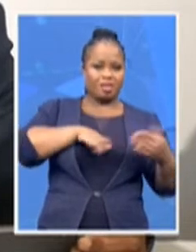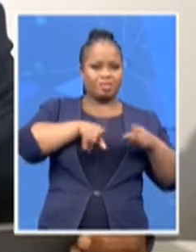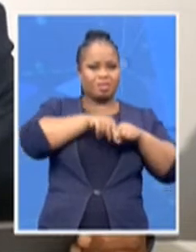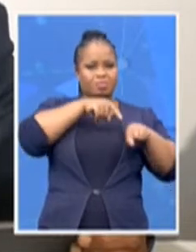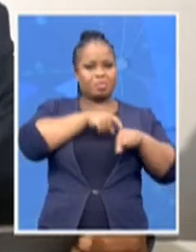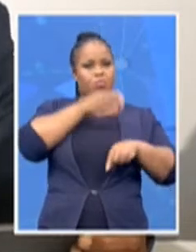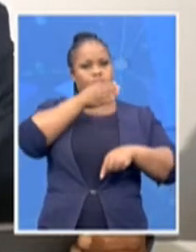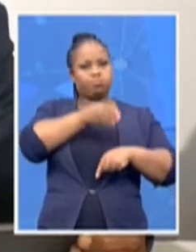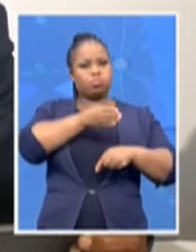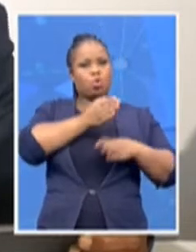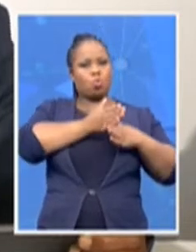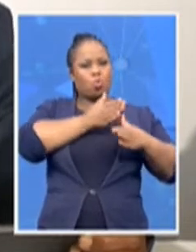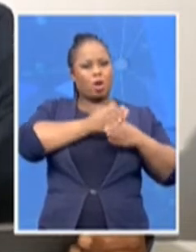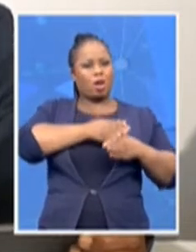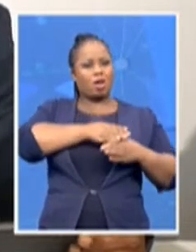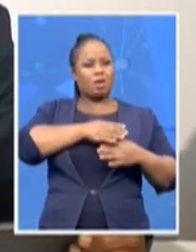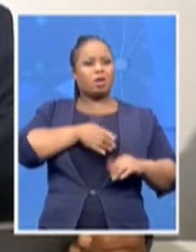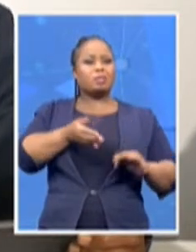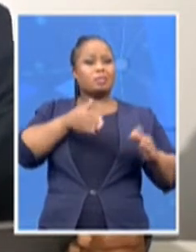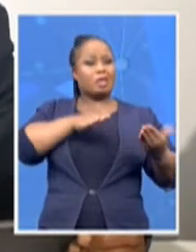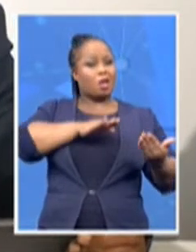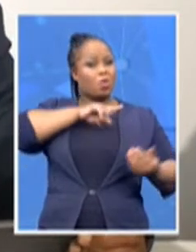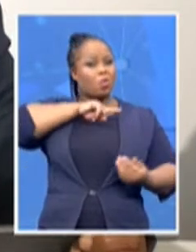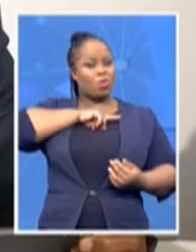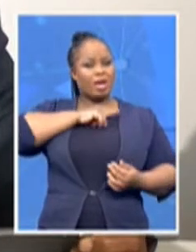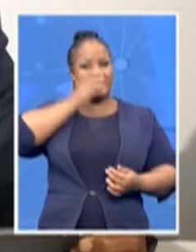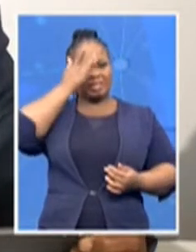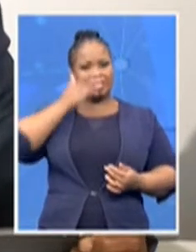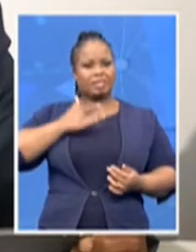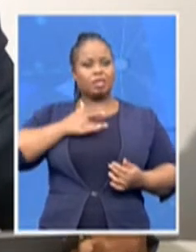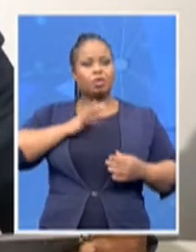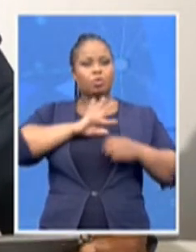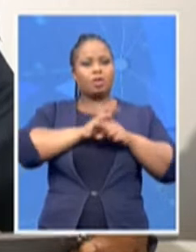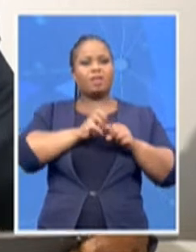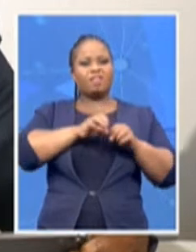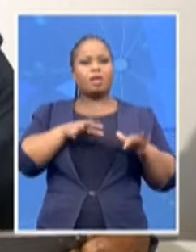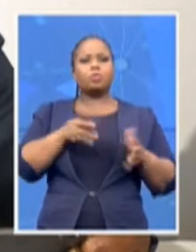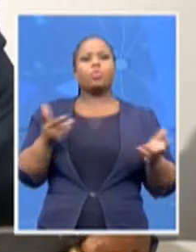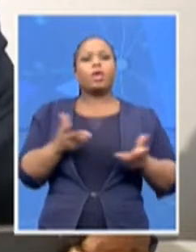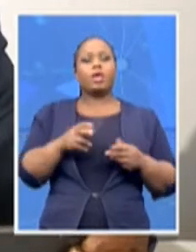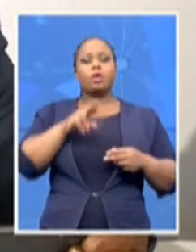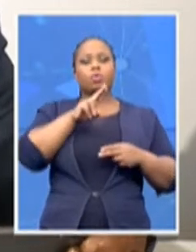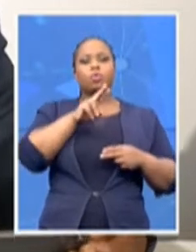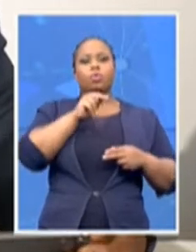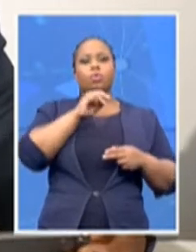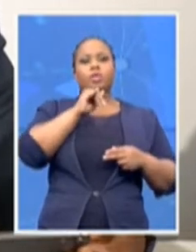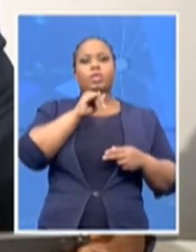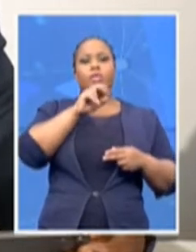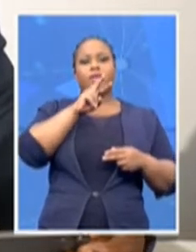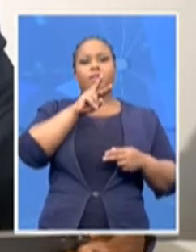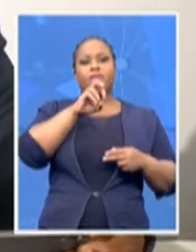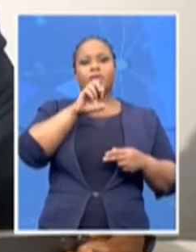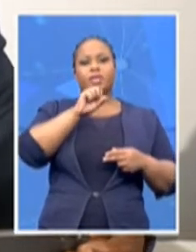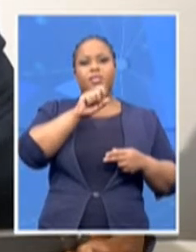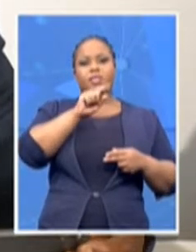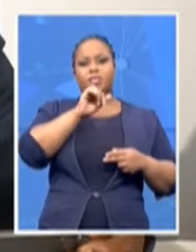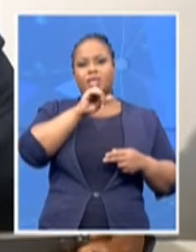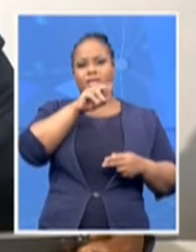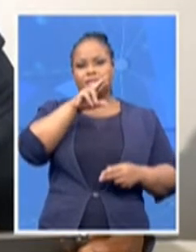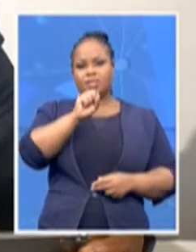in the Universitas Hospital and other health facilities in Mangaung and also in the province as a